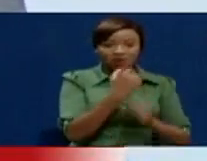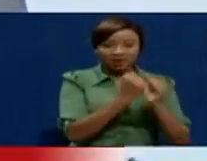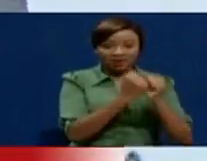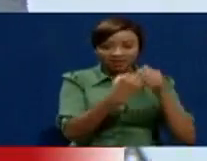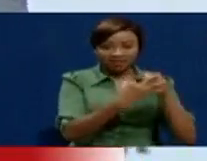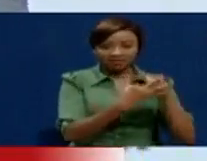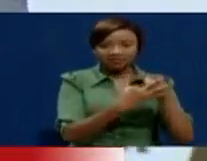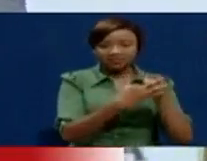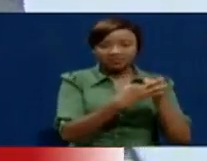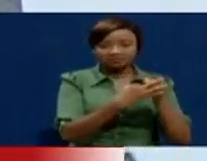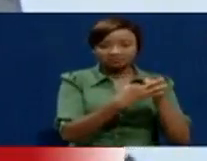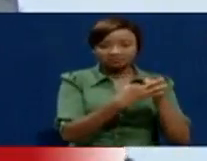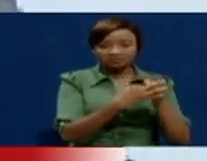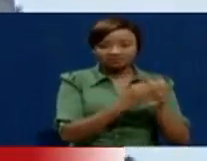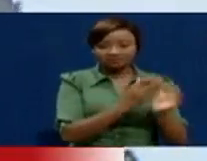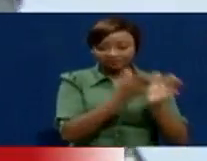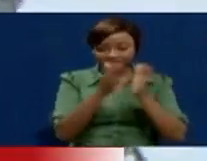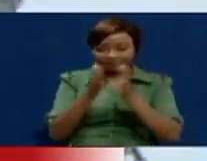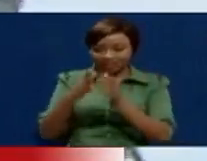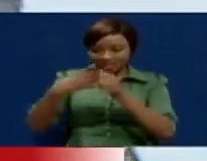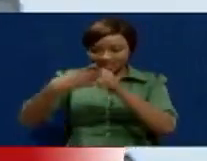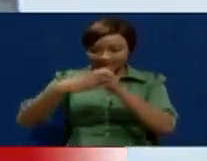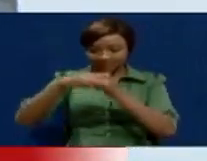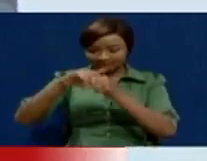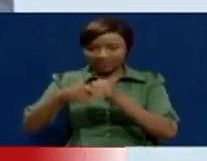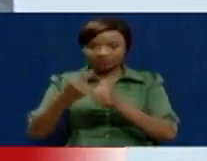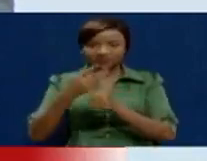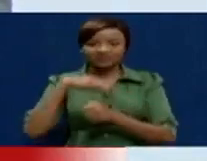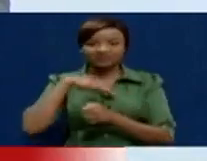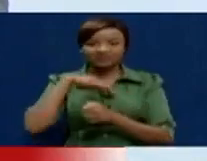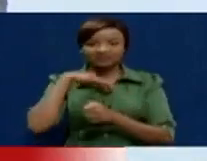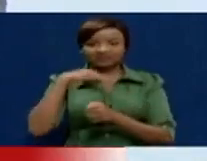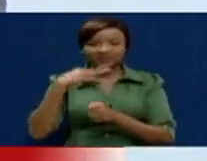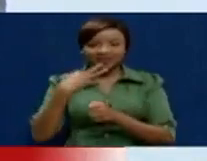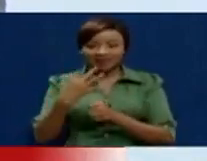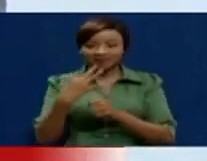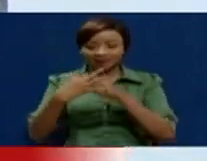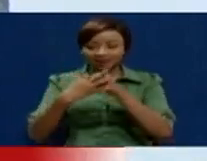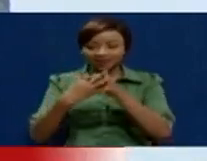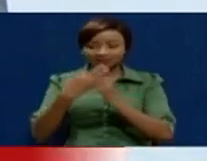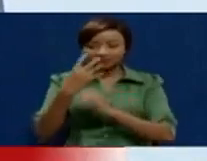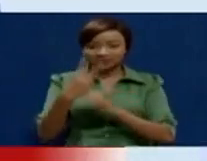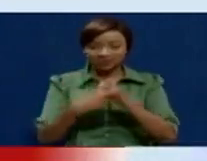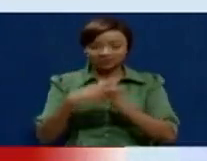104,118 cases with 9,387 deaths.